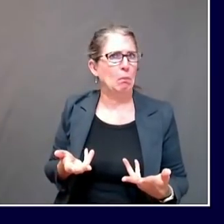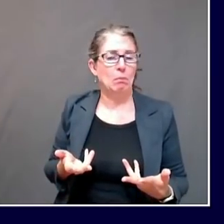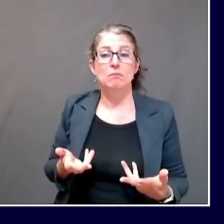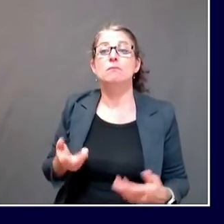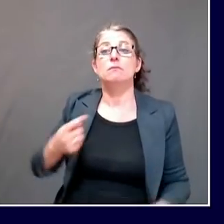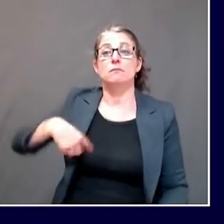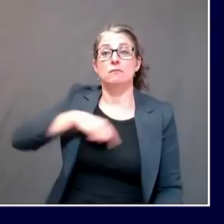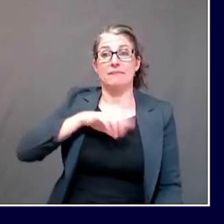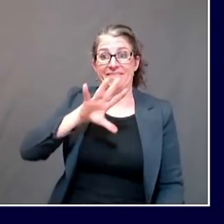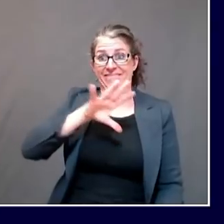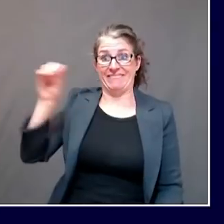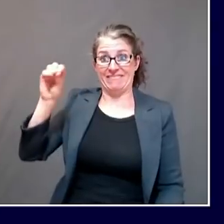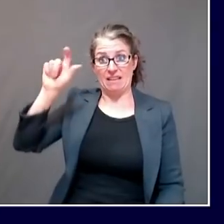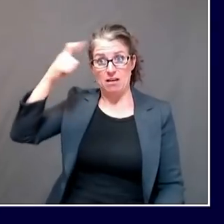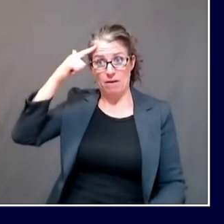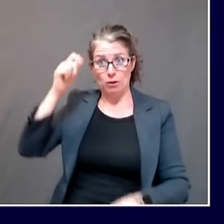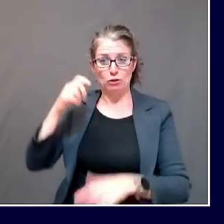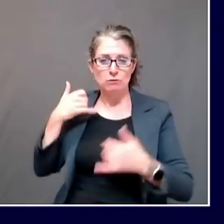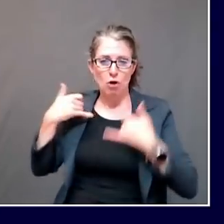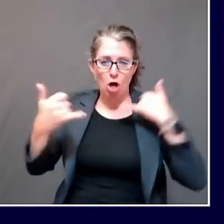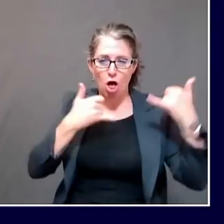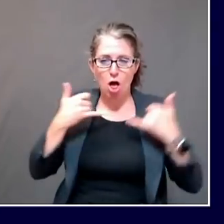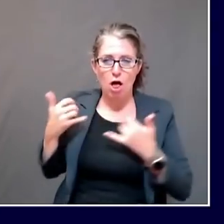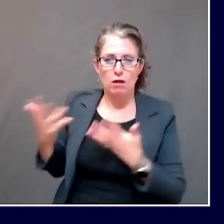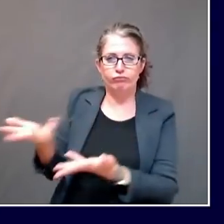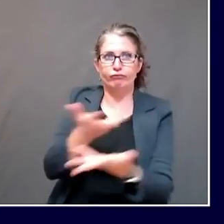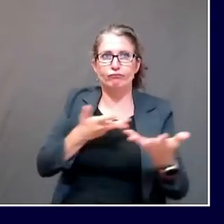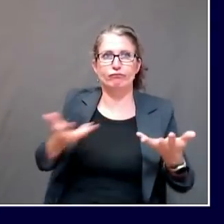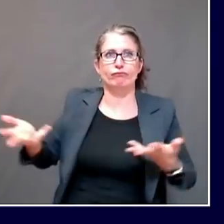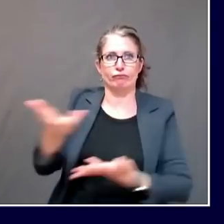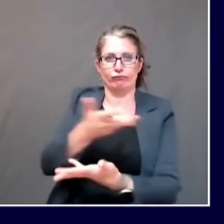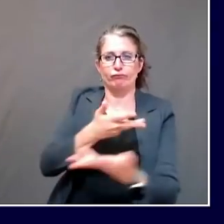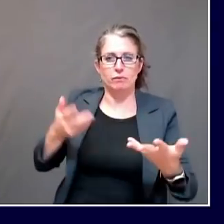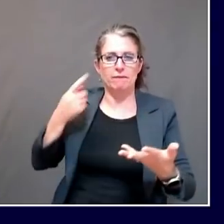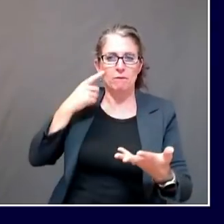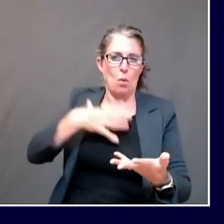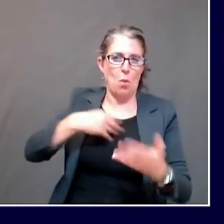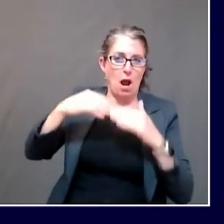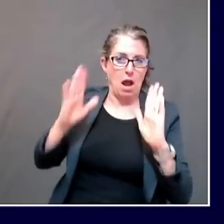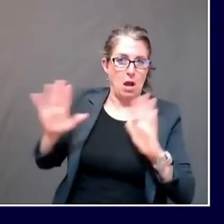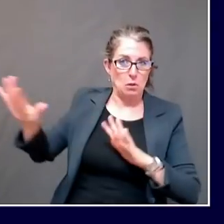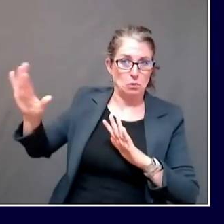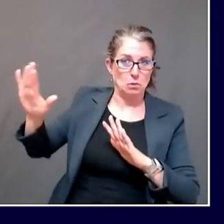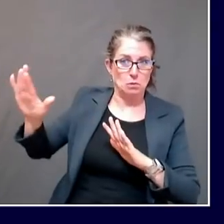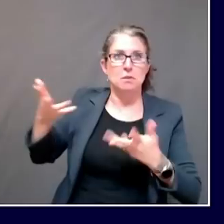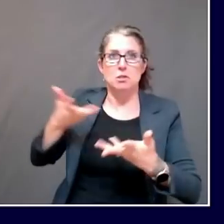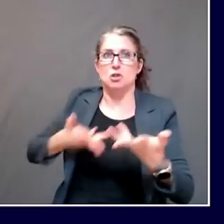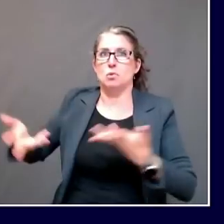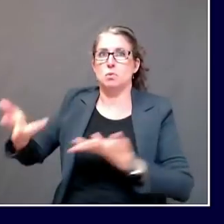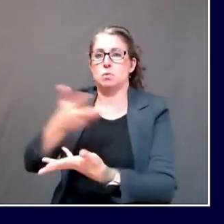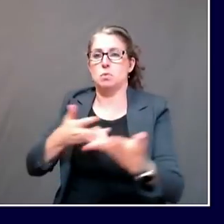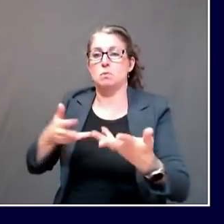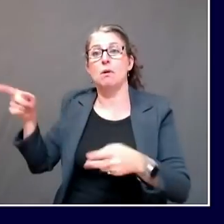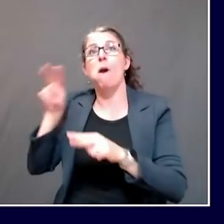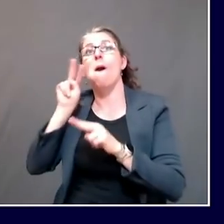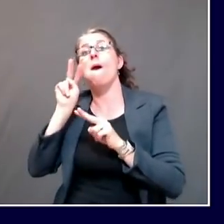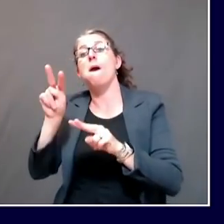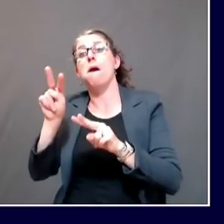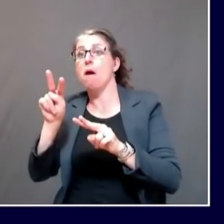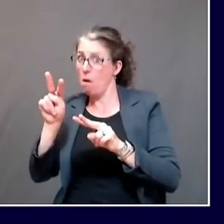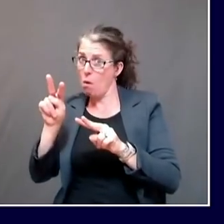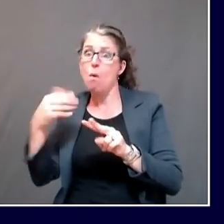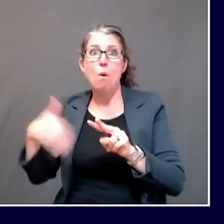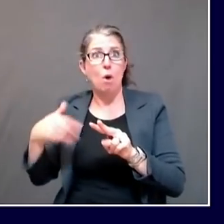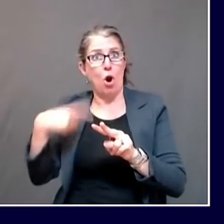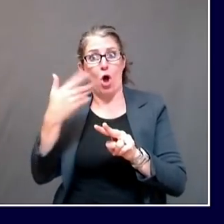all states should be thinking about distribution processes whenever, whatever it happens to be, when it's validated